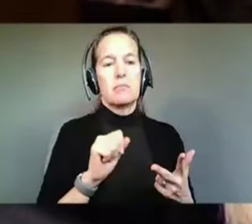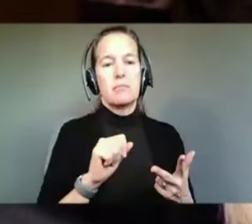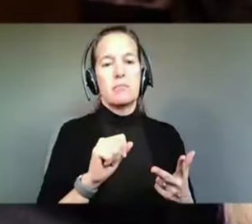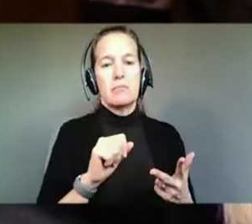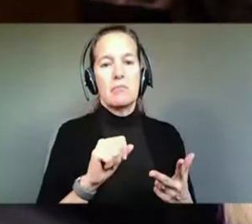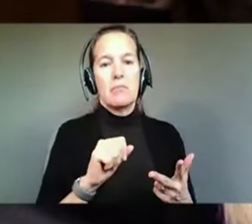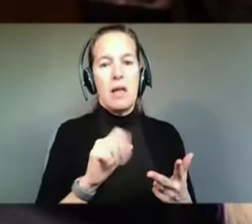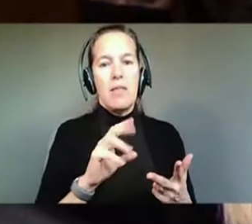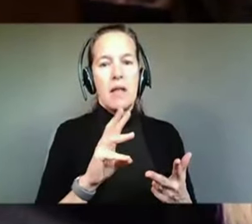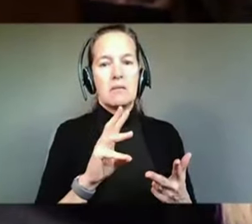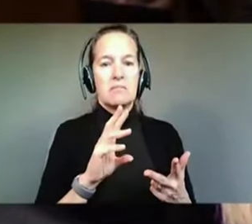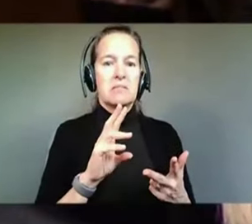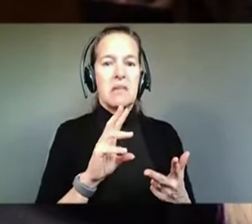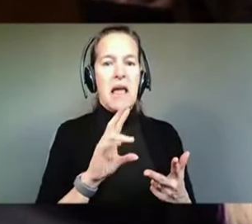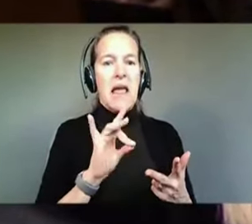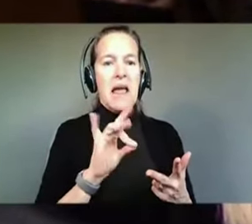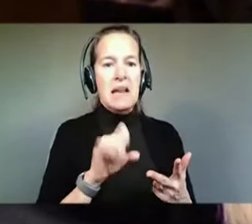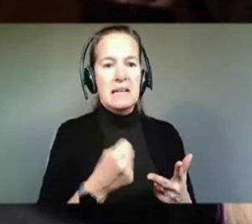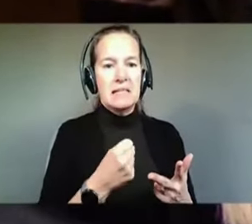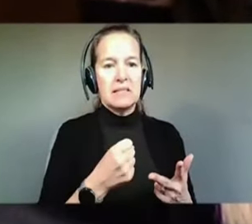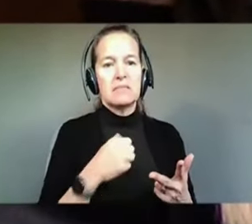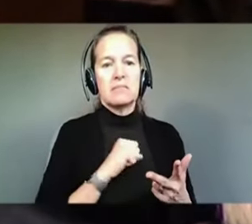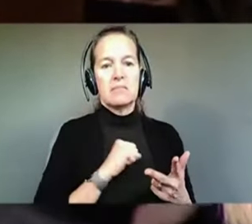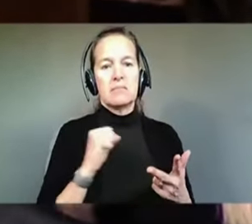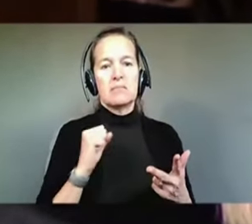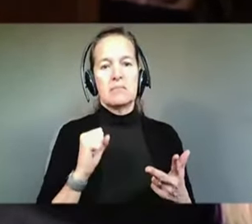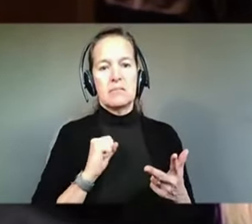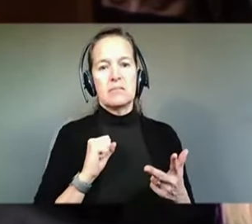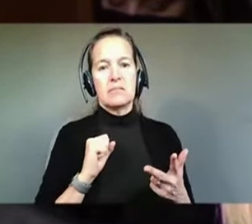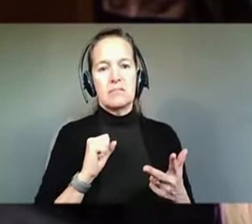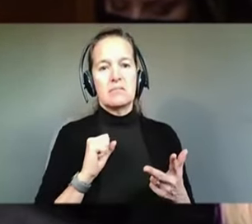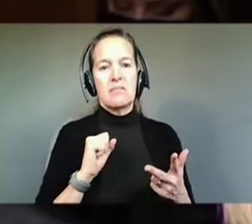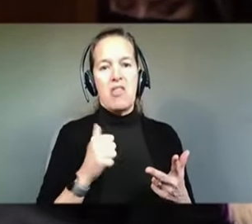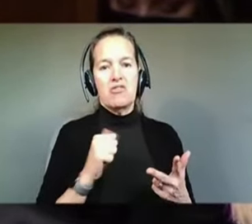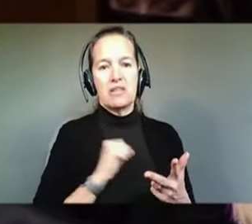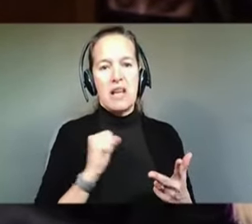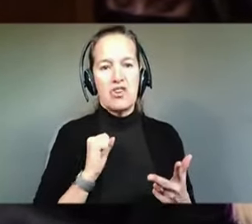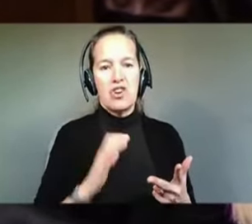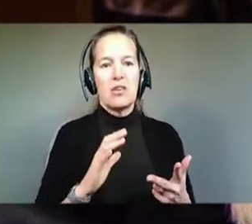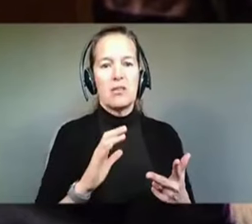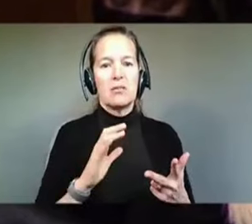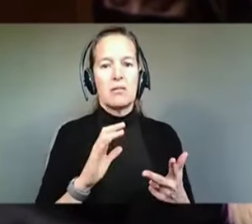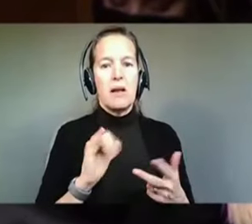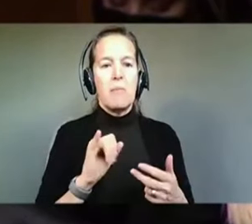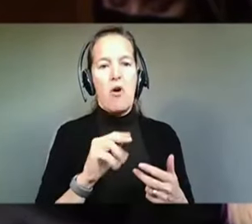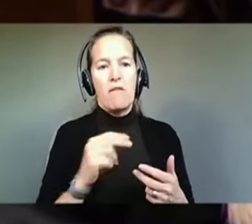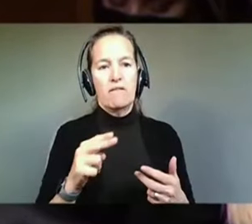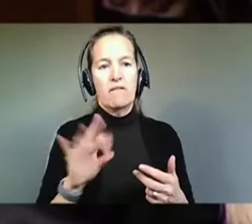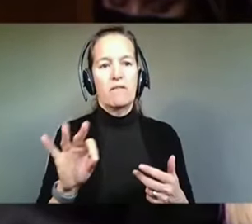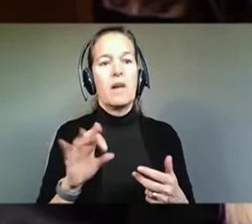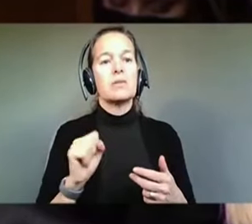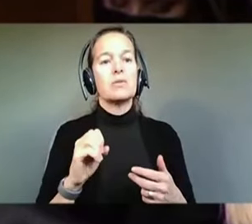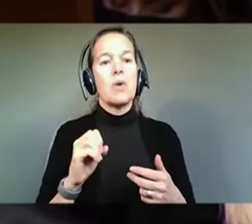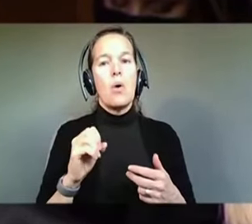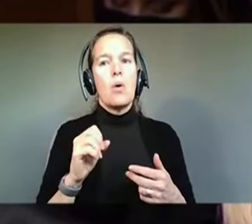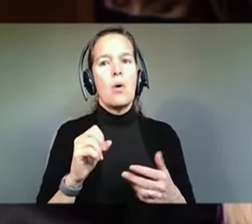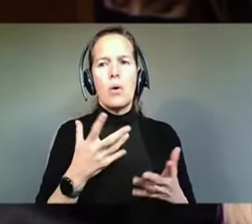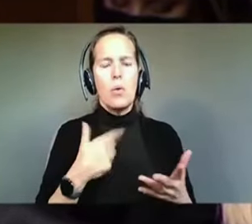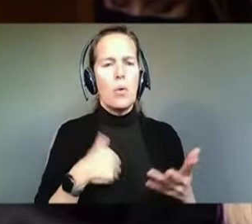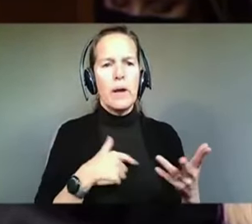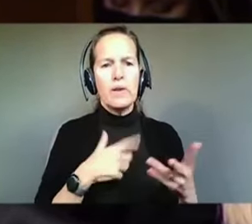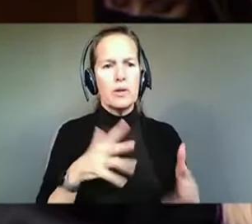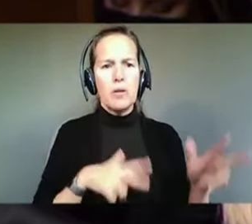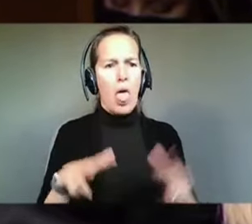finding ourselves on the floor of the Senate, bumping around and wondering if anyone else is having this weird experience we are, we found each other and shared